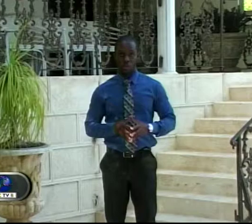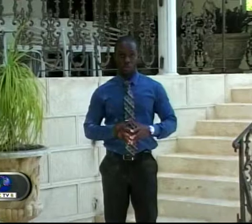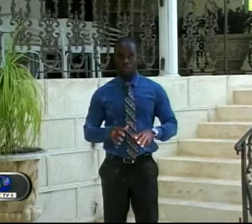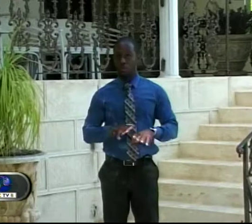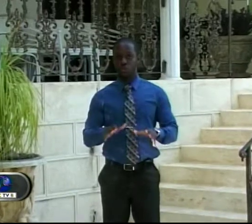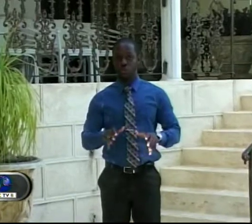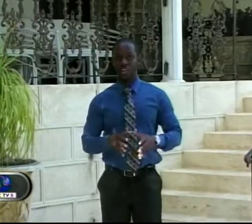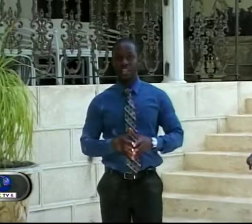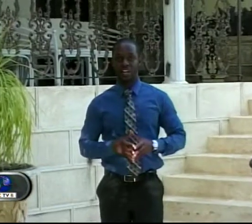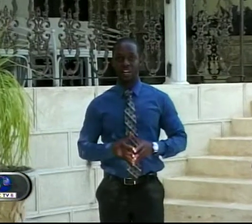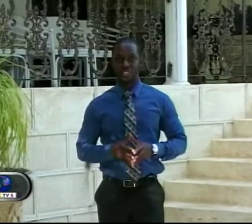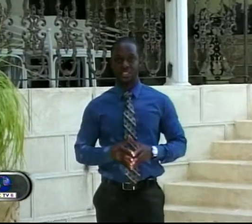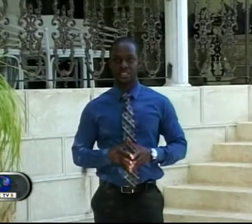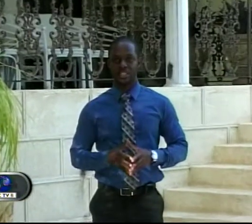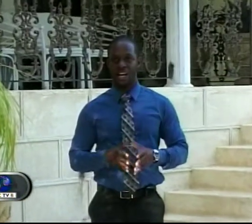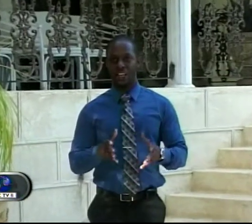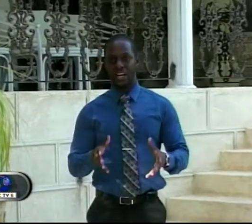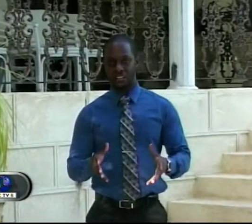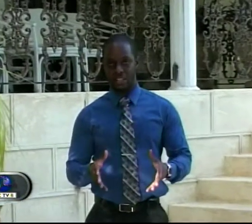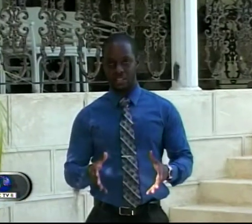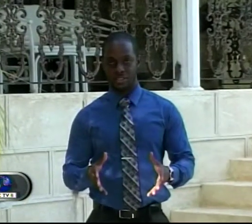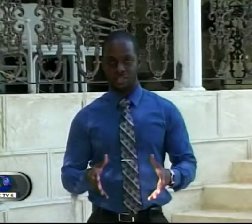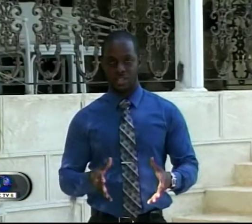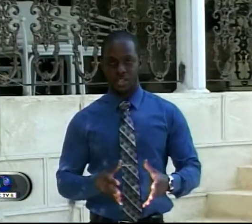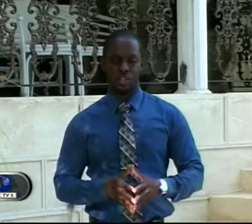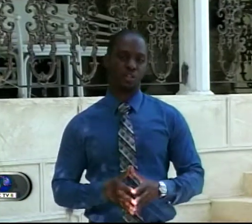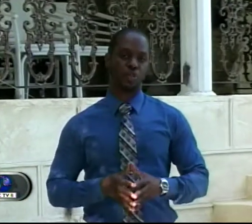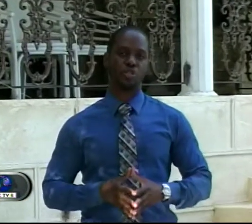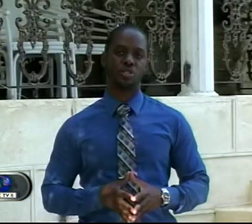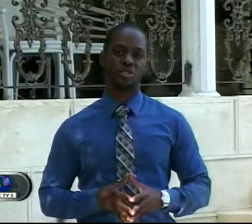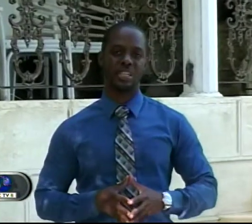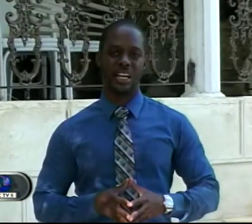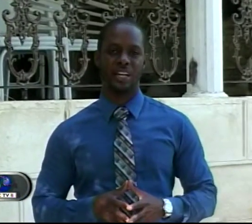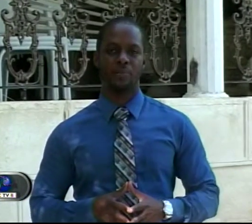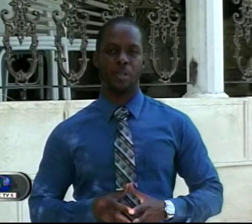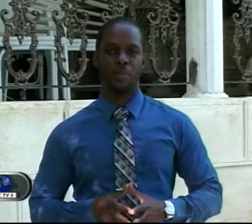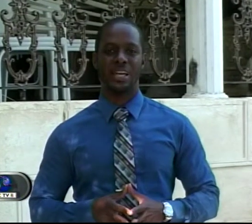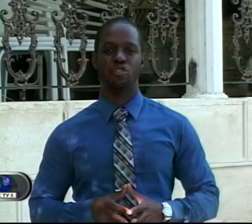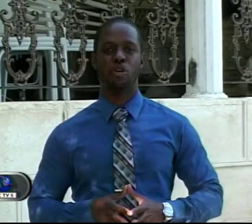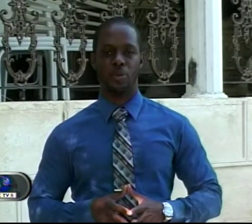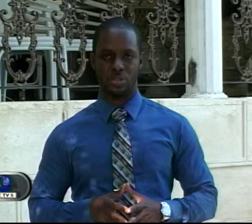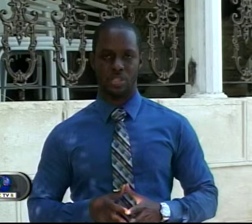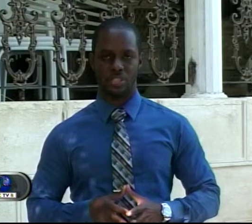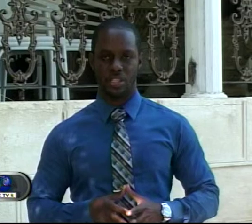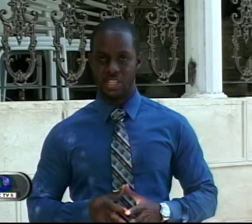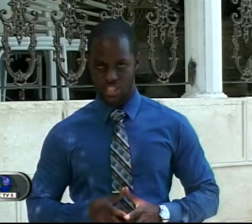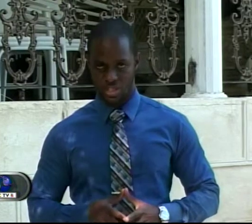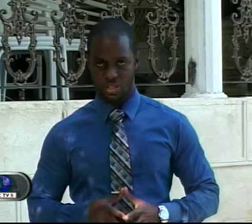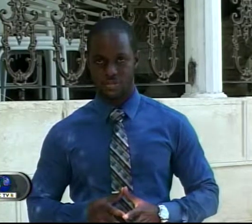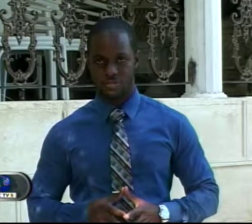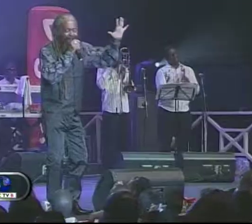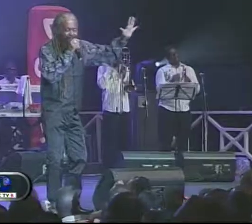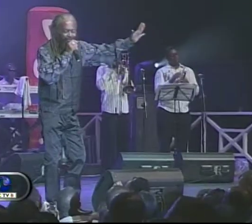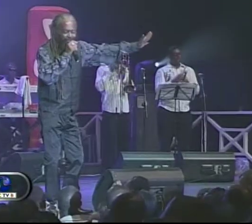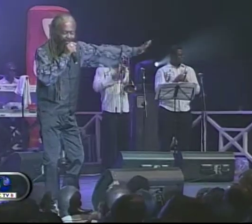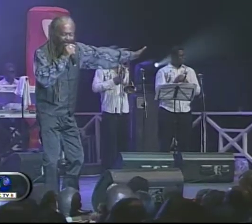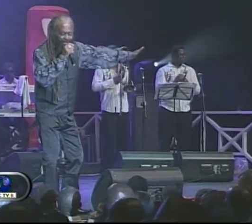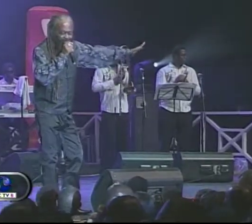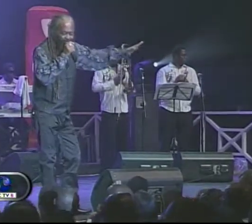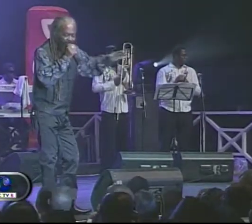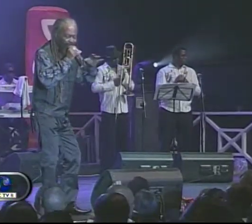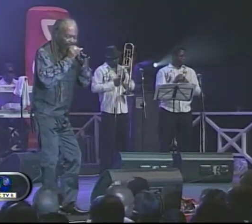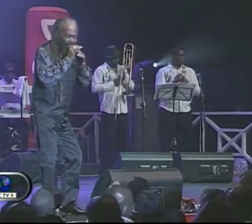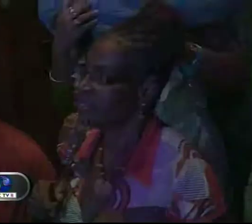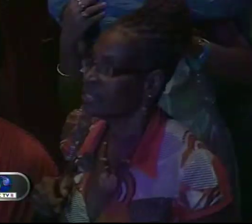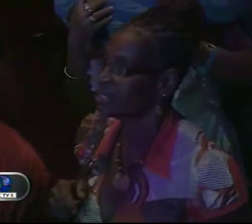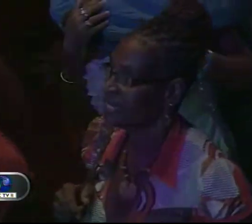Vintage Reggae Show, the most for any artist at that event. Now the producers today paid tribute to the legend.